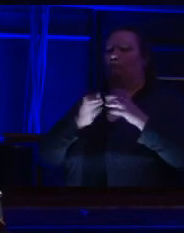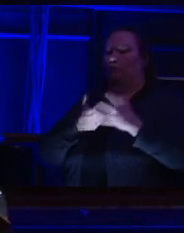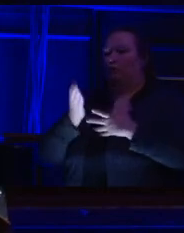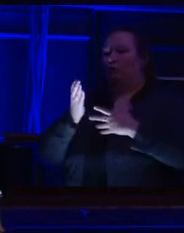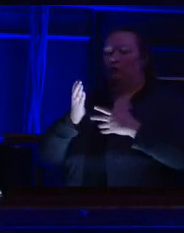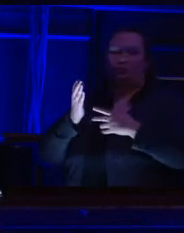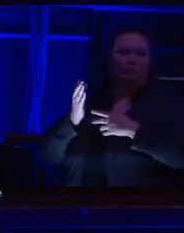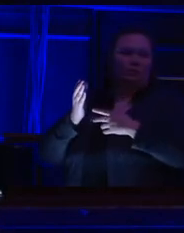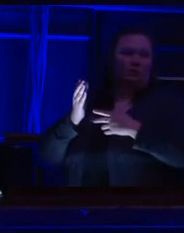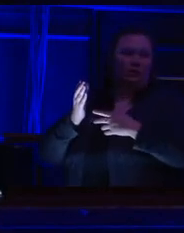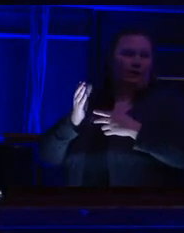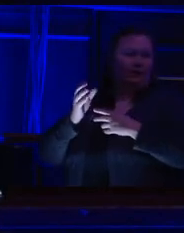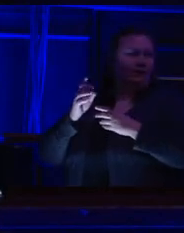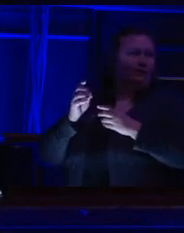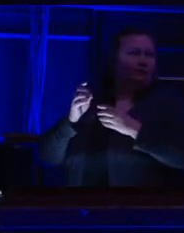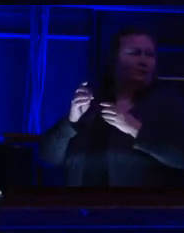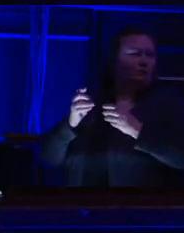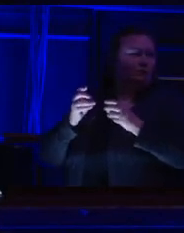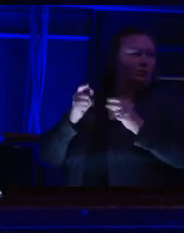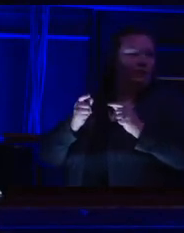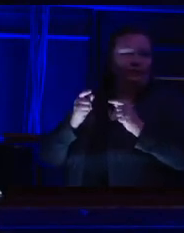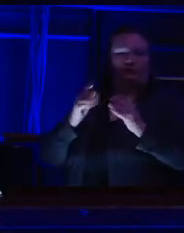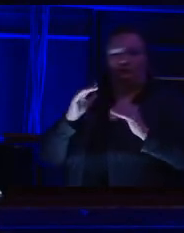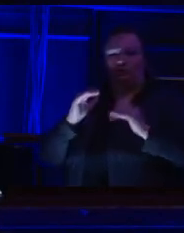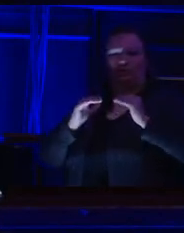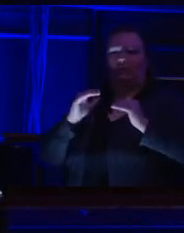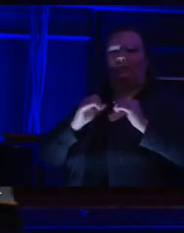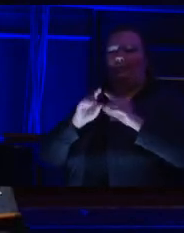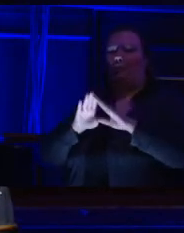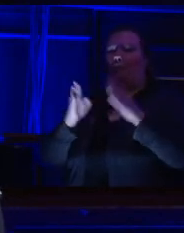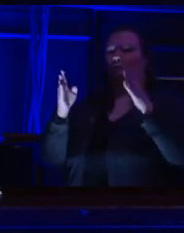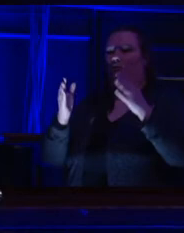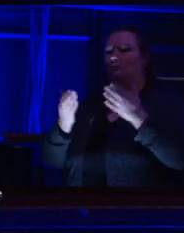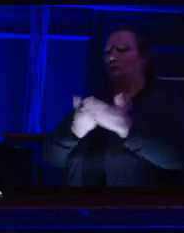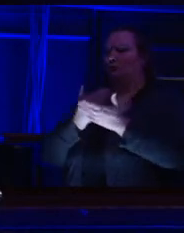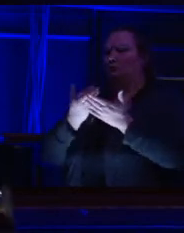a punctuated equilibrium